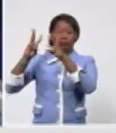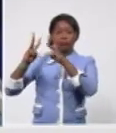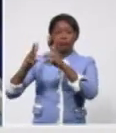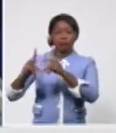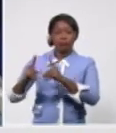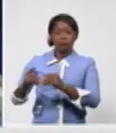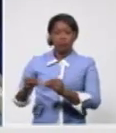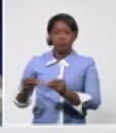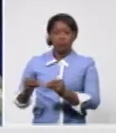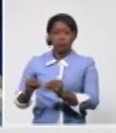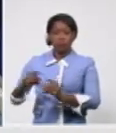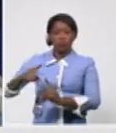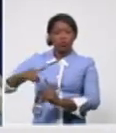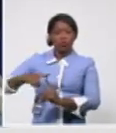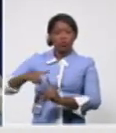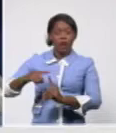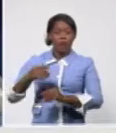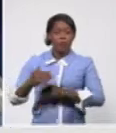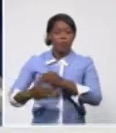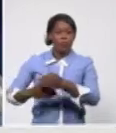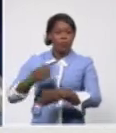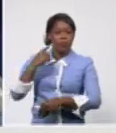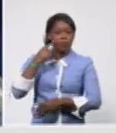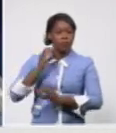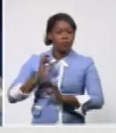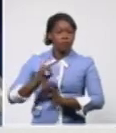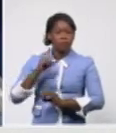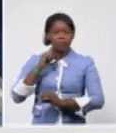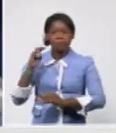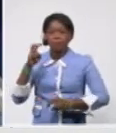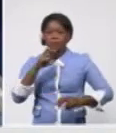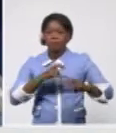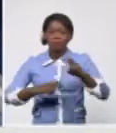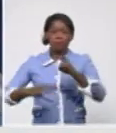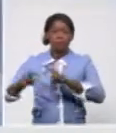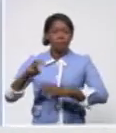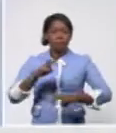289 in the Manuel Fajardo Hospital Lab, and